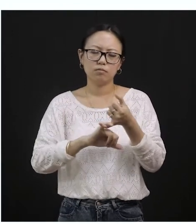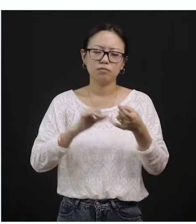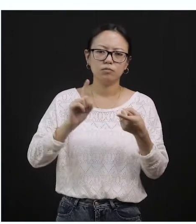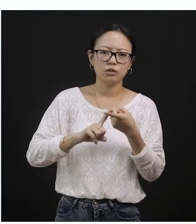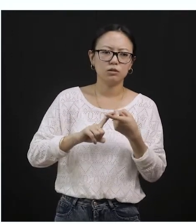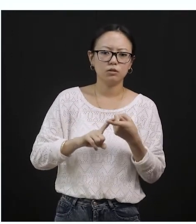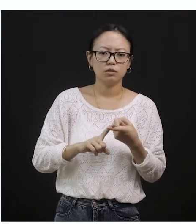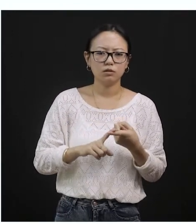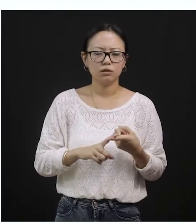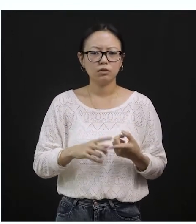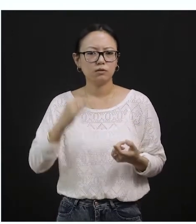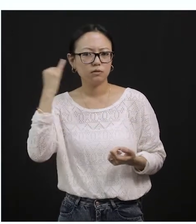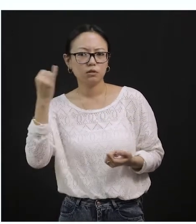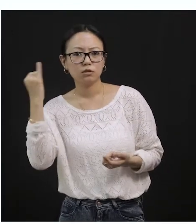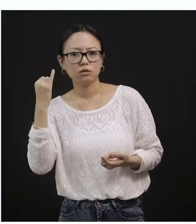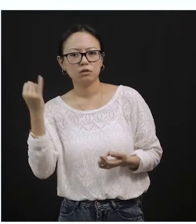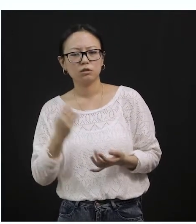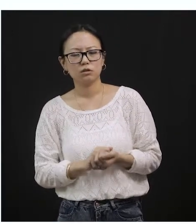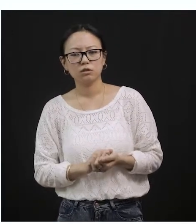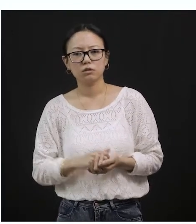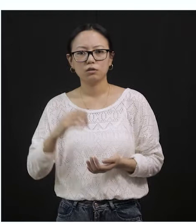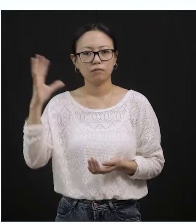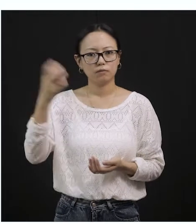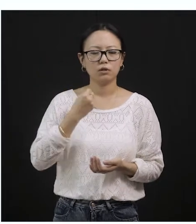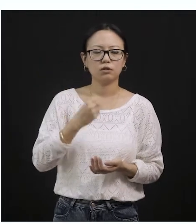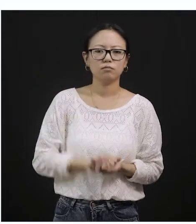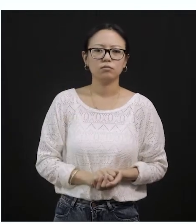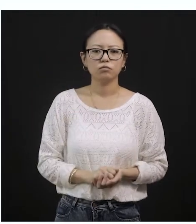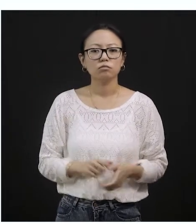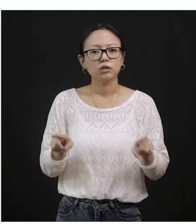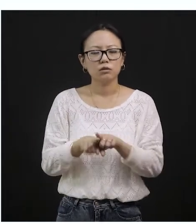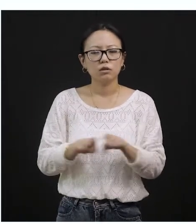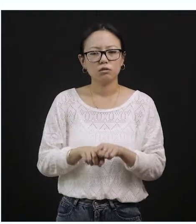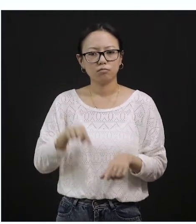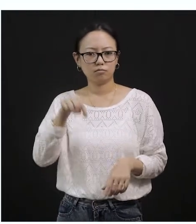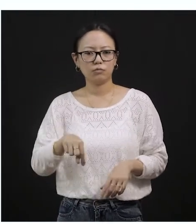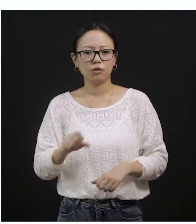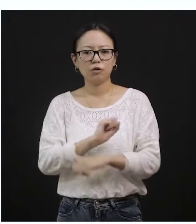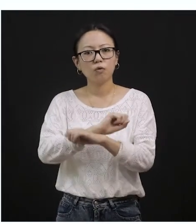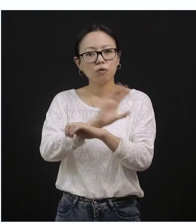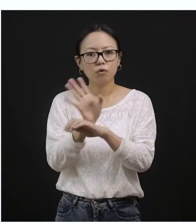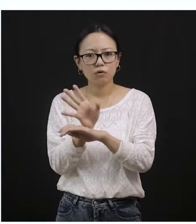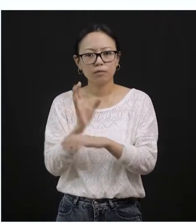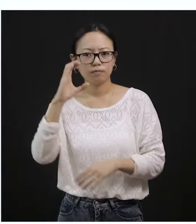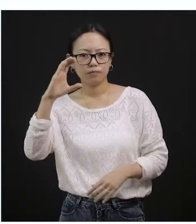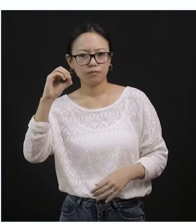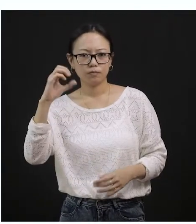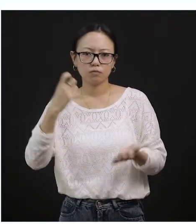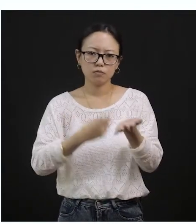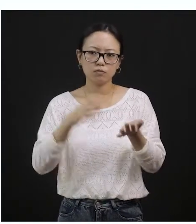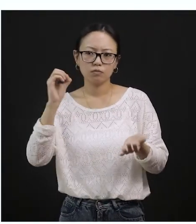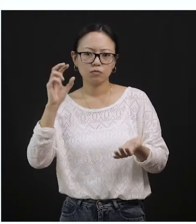the perfect example is COVID-19, coronavirus, which is around the corner. It's still with us, right? But last year, you